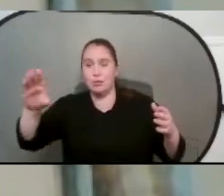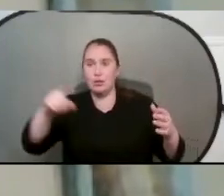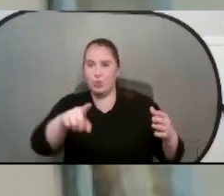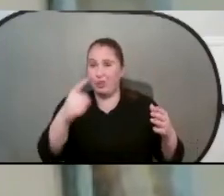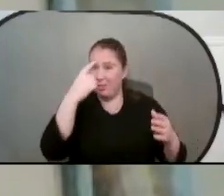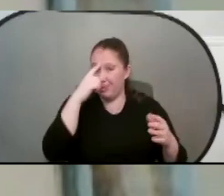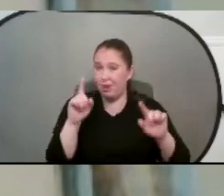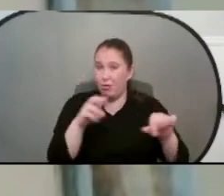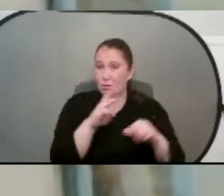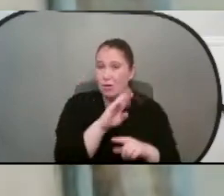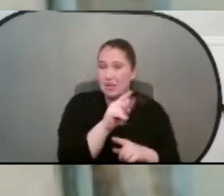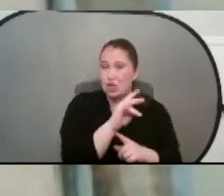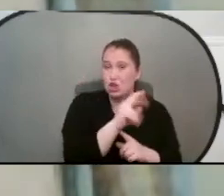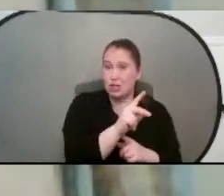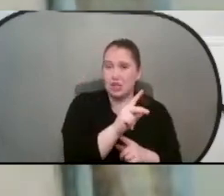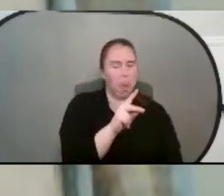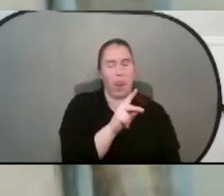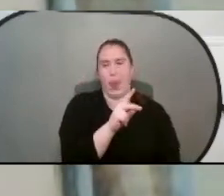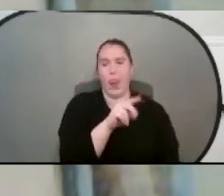they don't, they go to El Tavista.